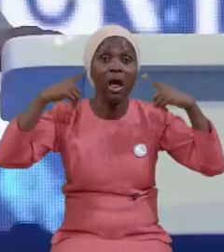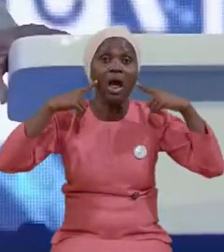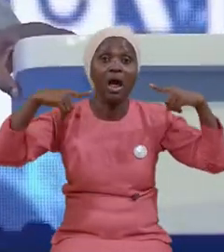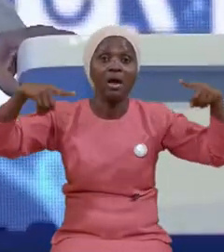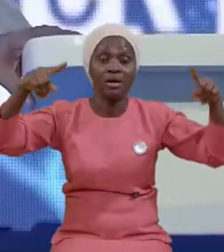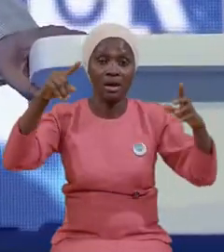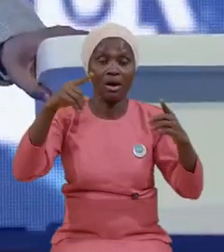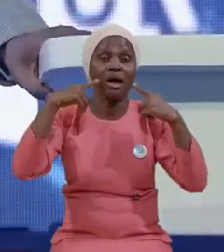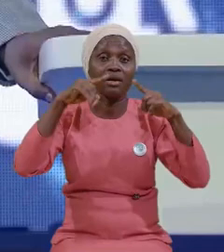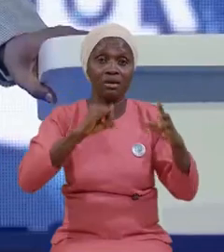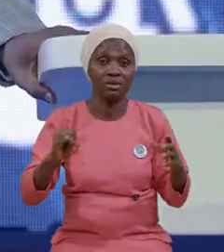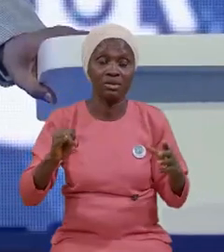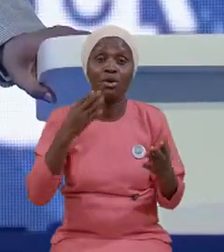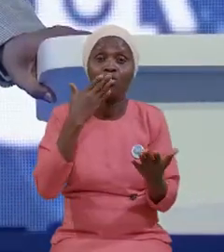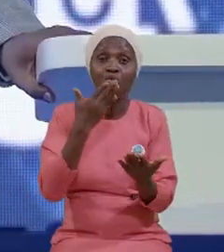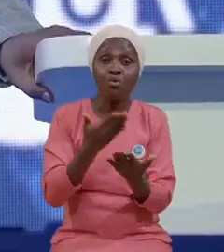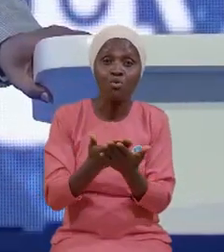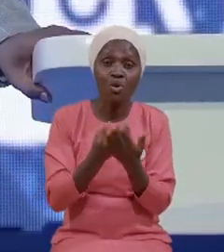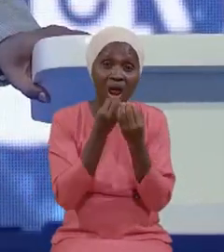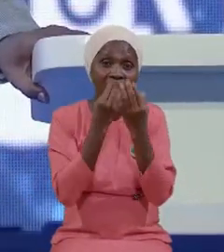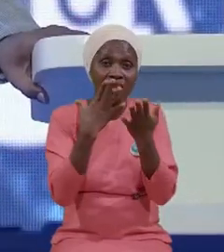of peace.